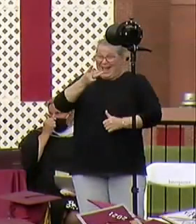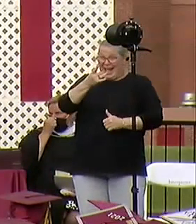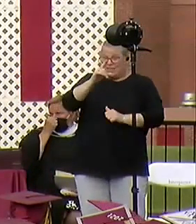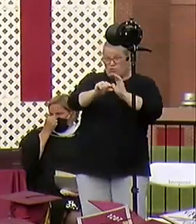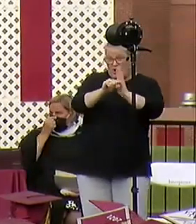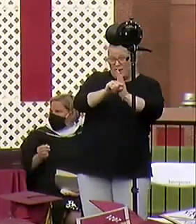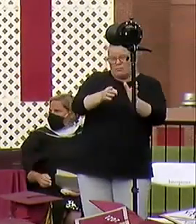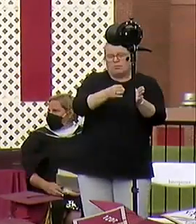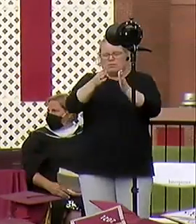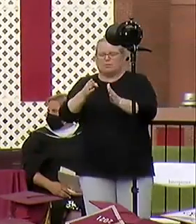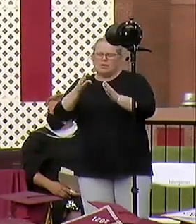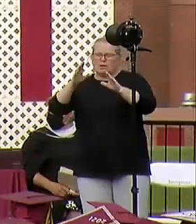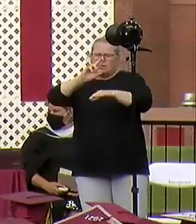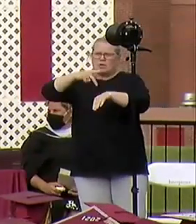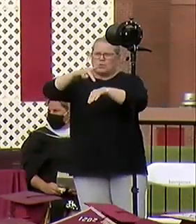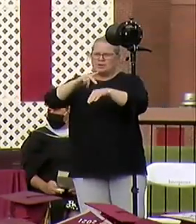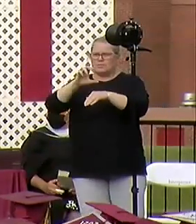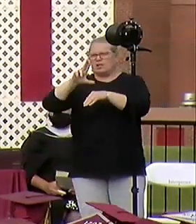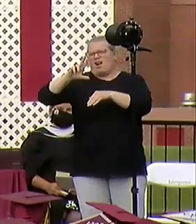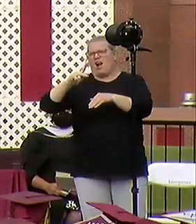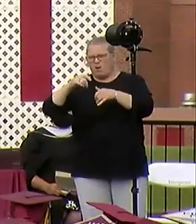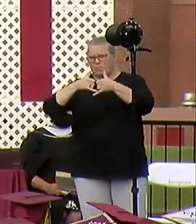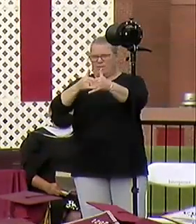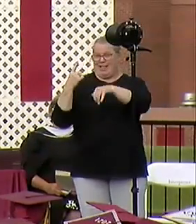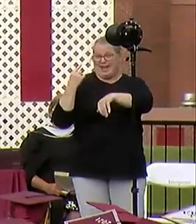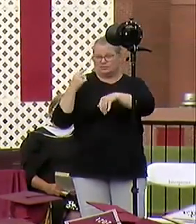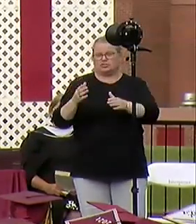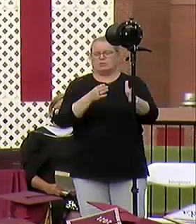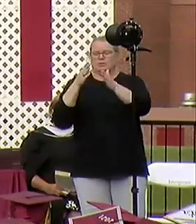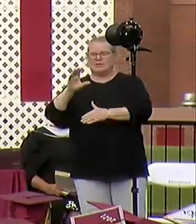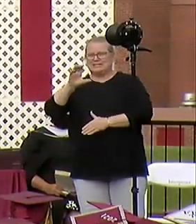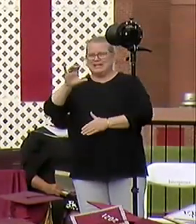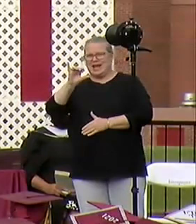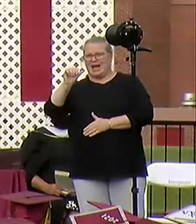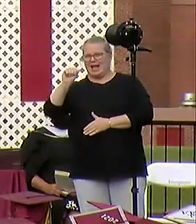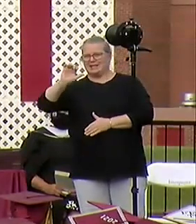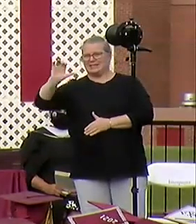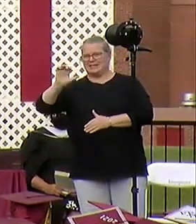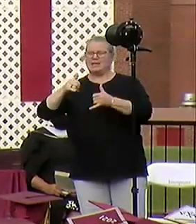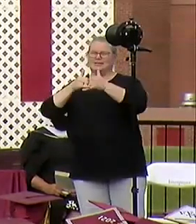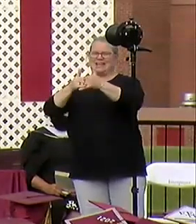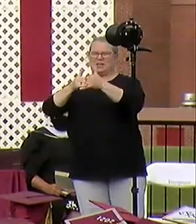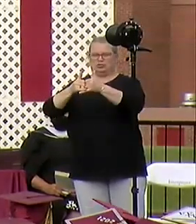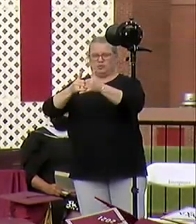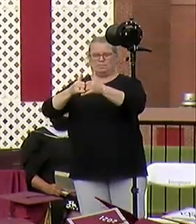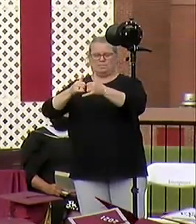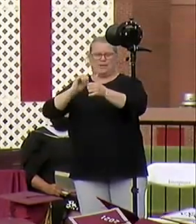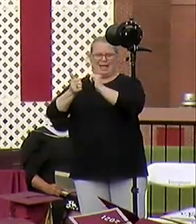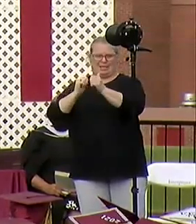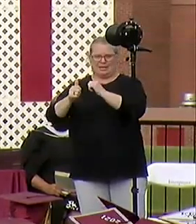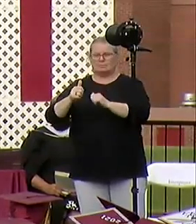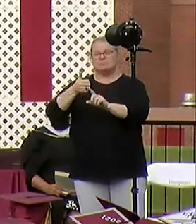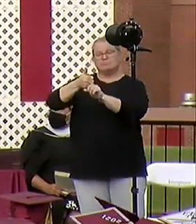the Principal's Cup last year, and the CIAC Scholar Athlete Award this year. A seven-letter